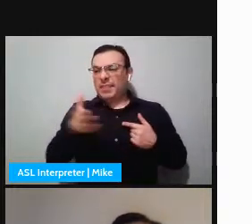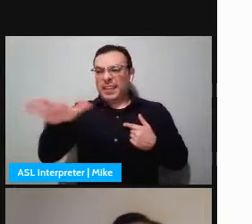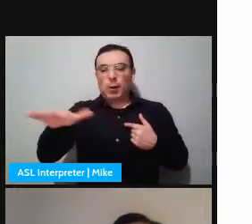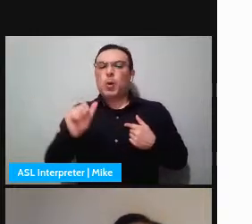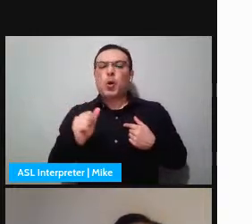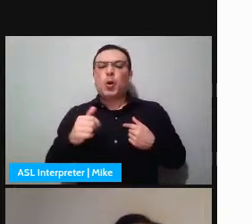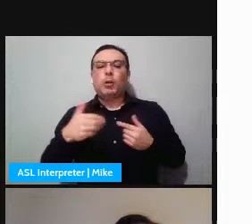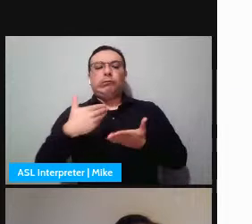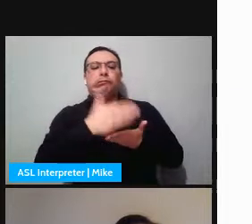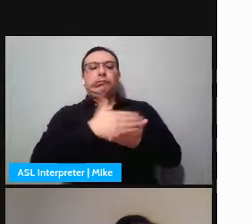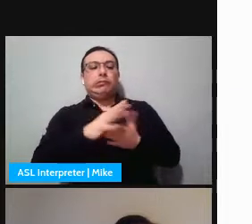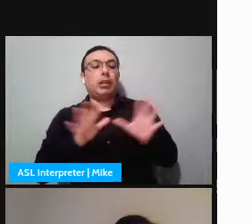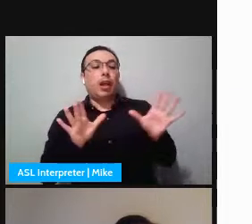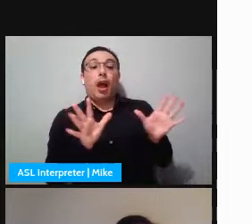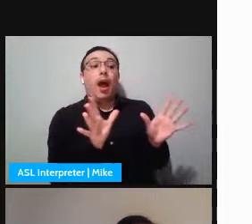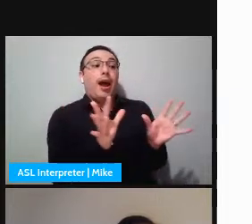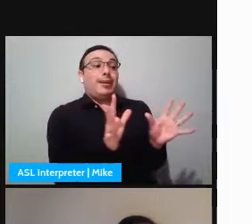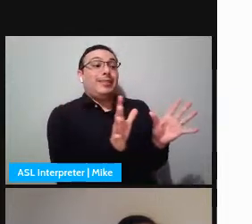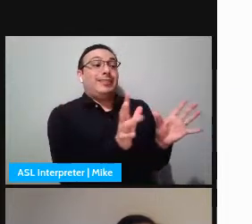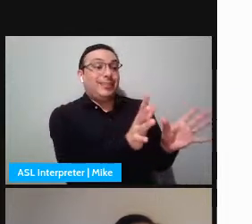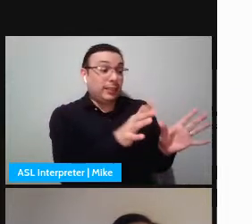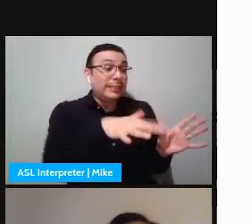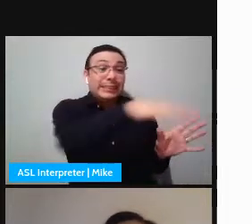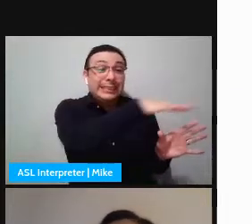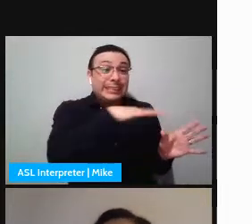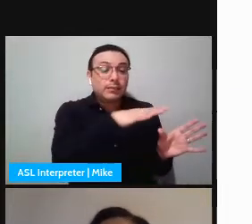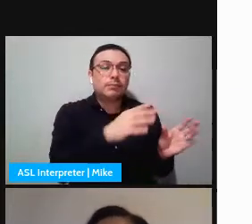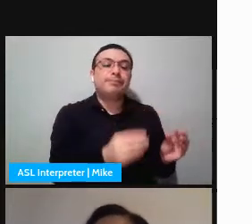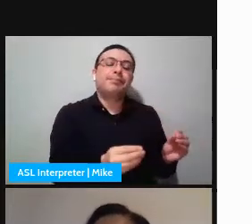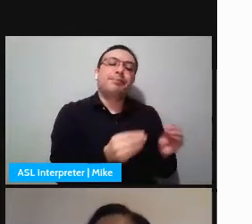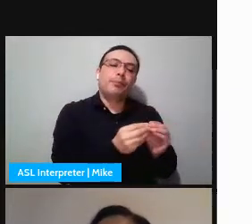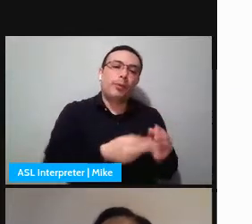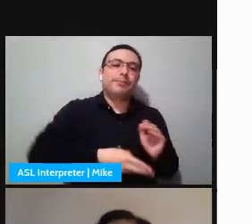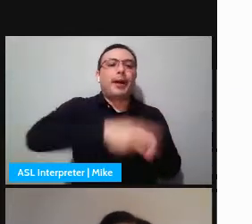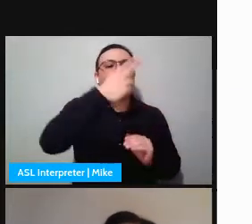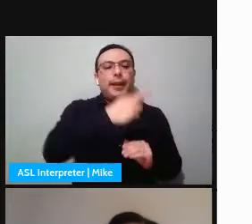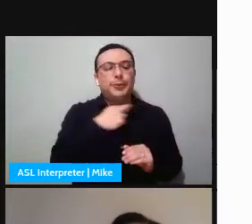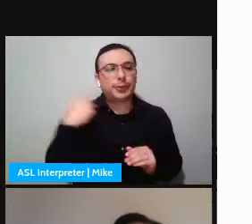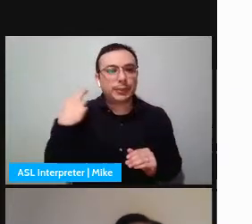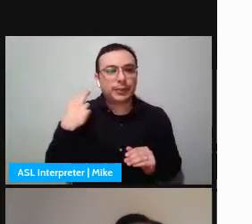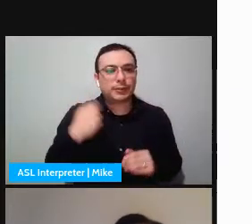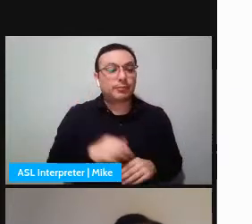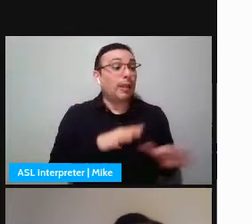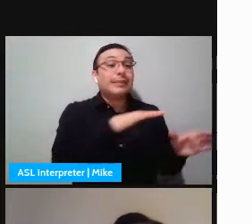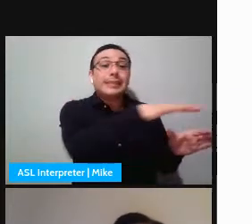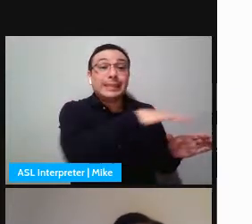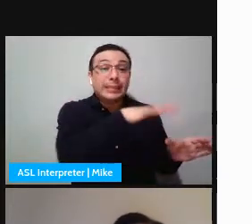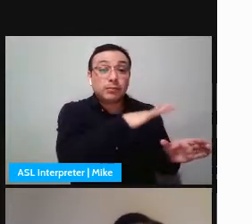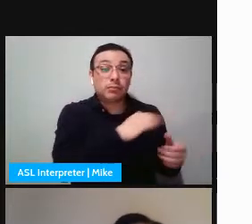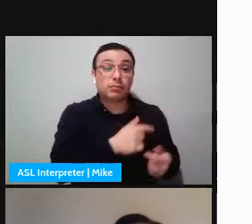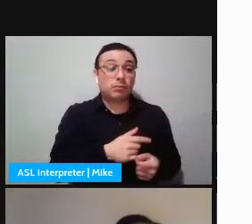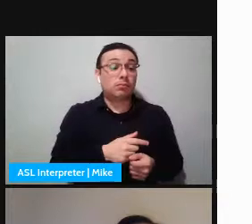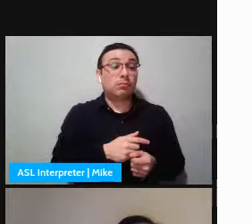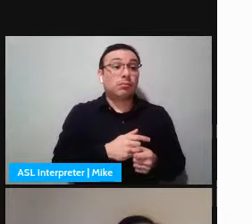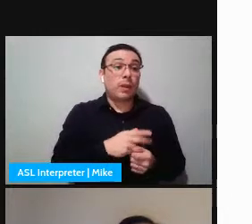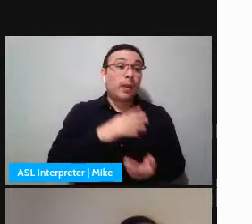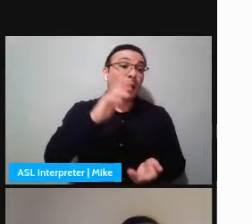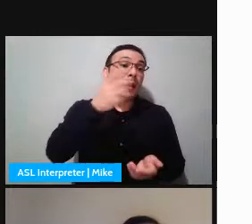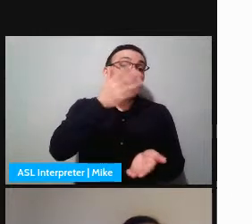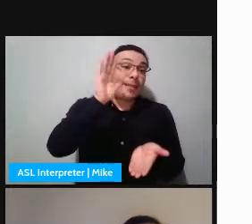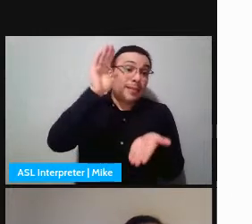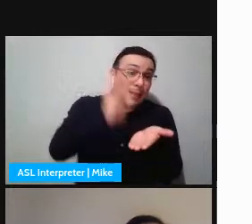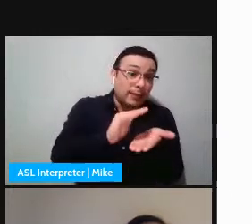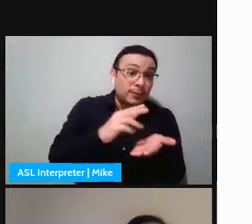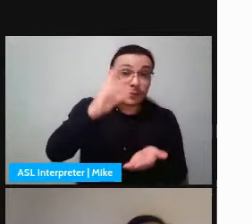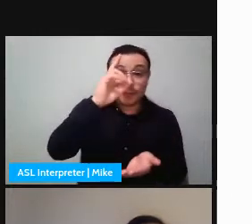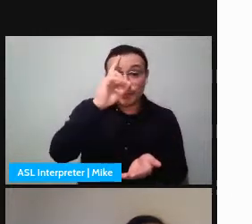you at higher risk of things that are infectious. Studies have shown that there are fewer hospitals in Black and brown neighborhoods. And then we